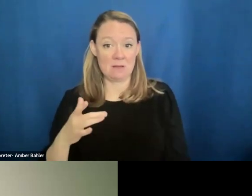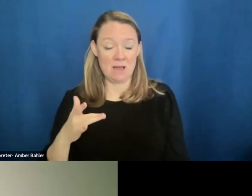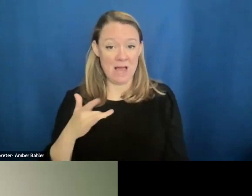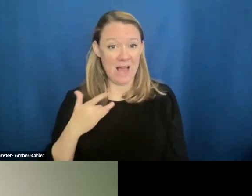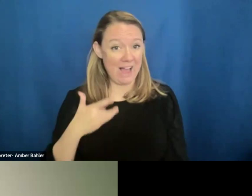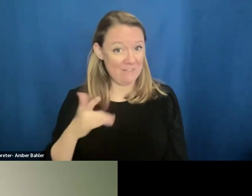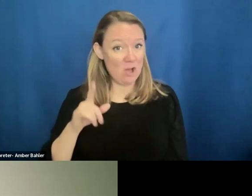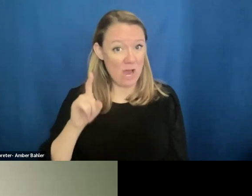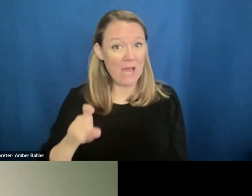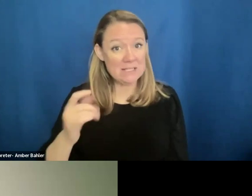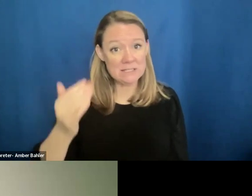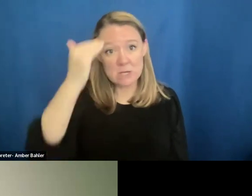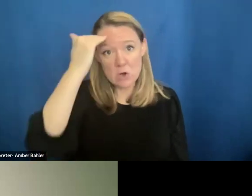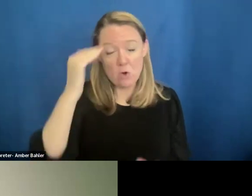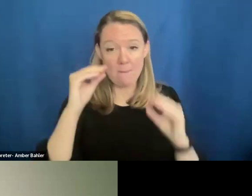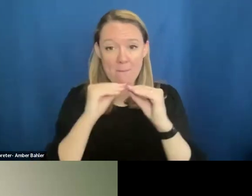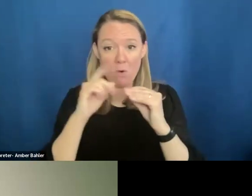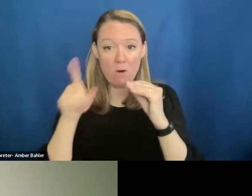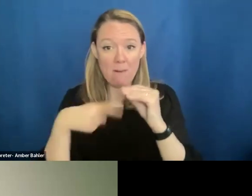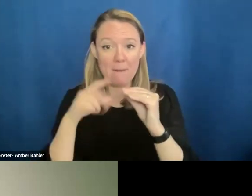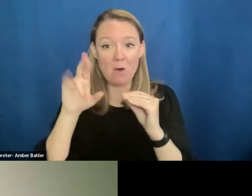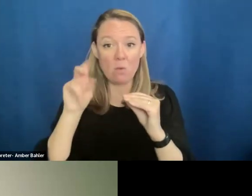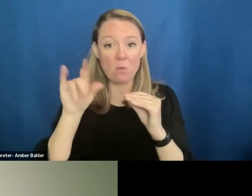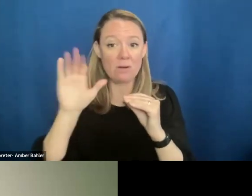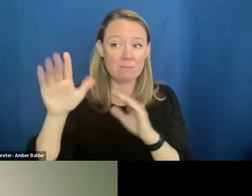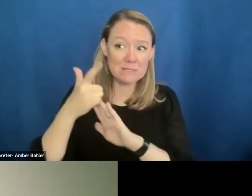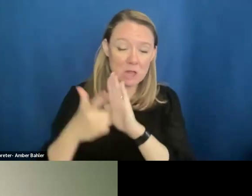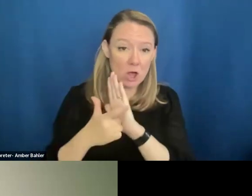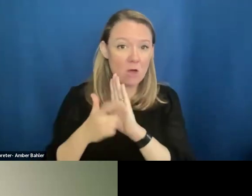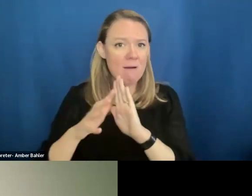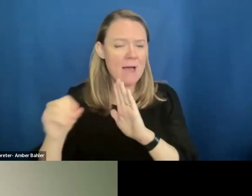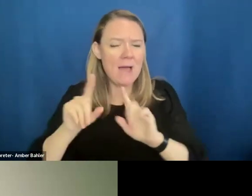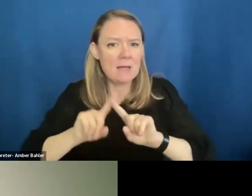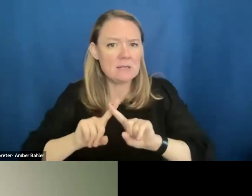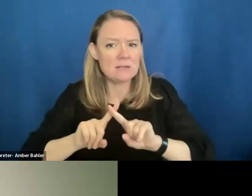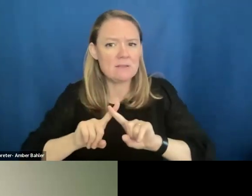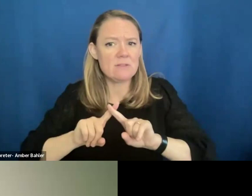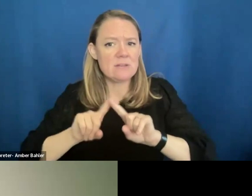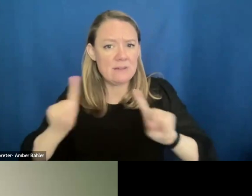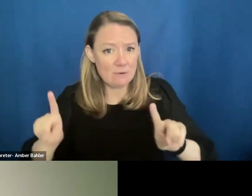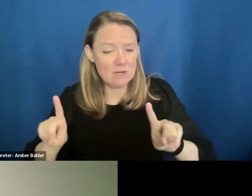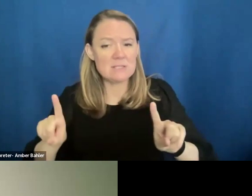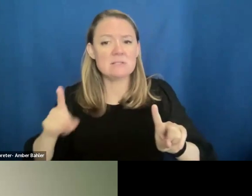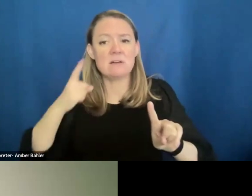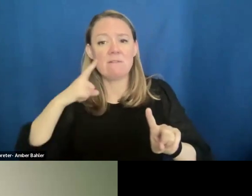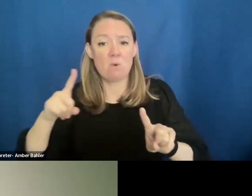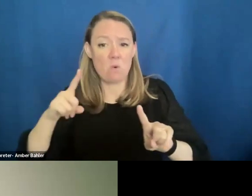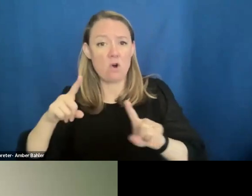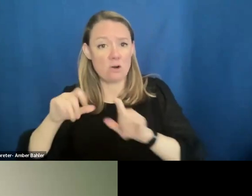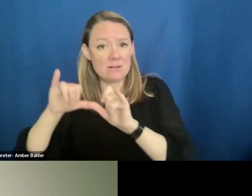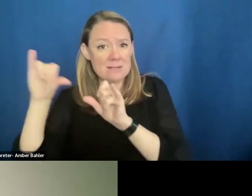more knowledgeable about Ricky's Law and the differences between detainment for mental health and the detainment